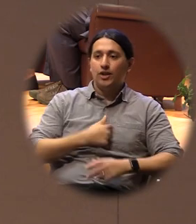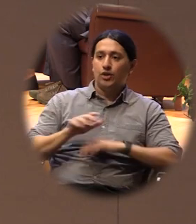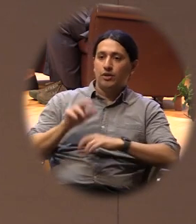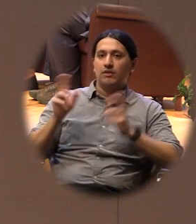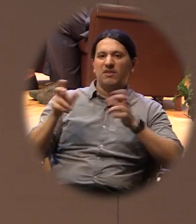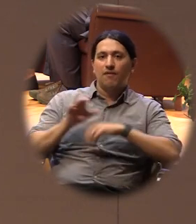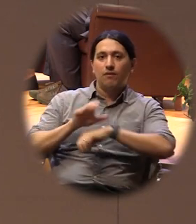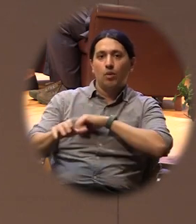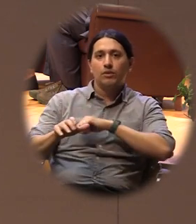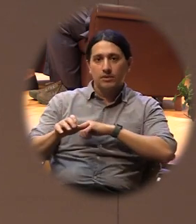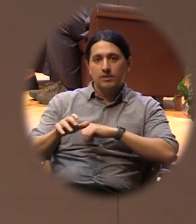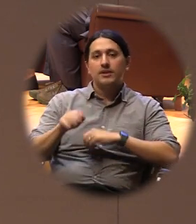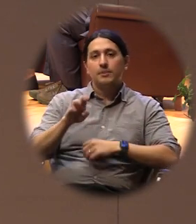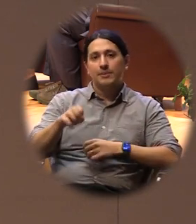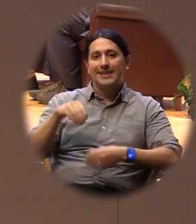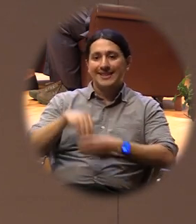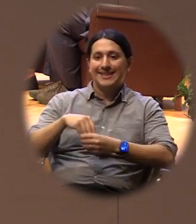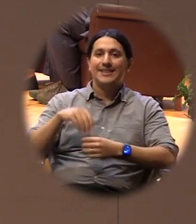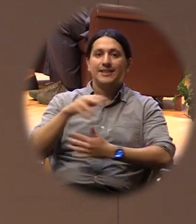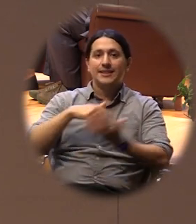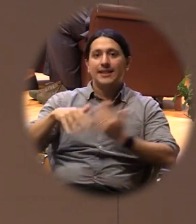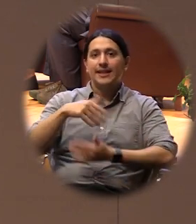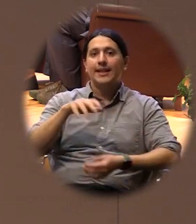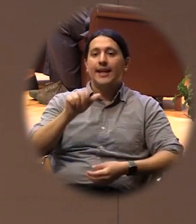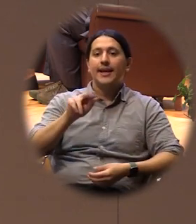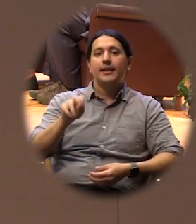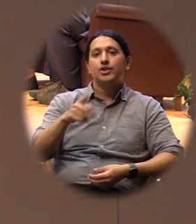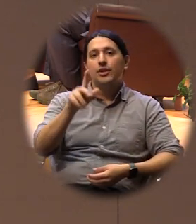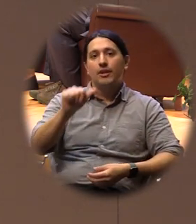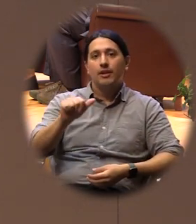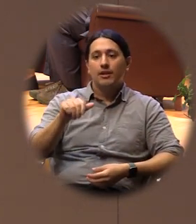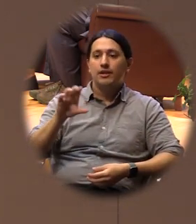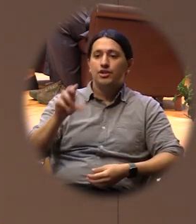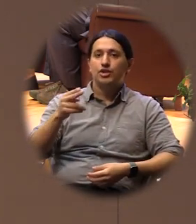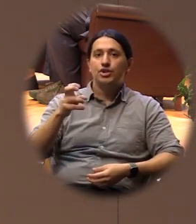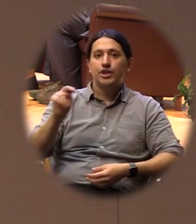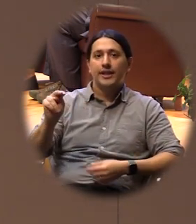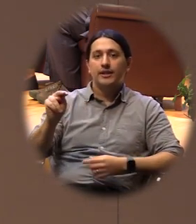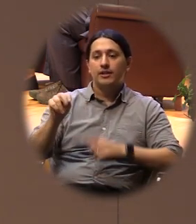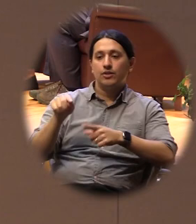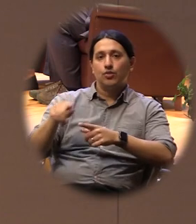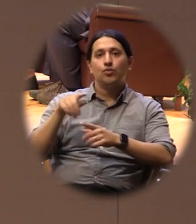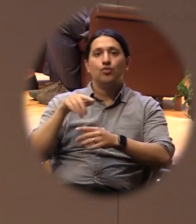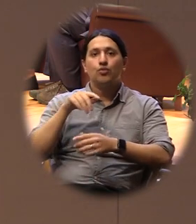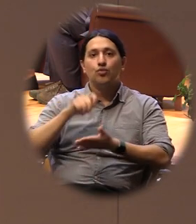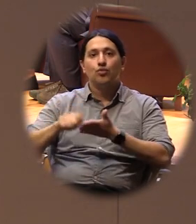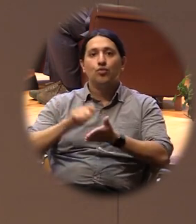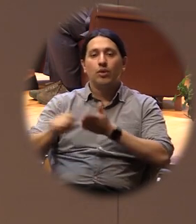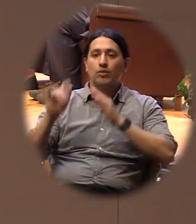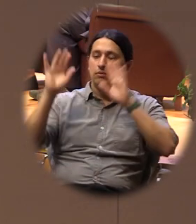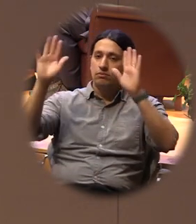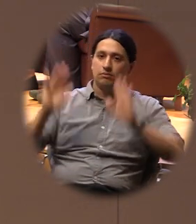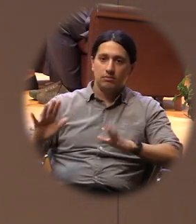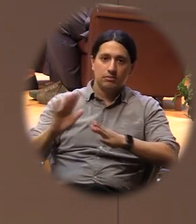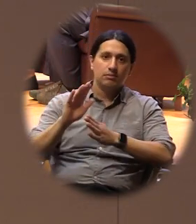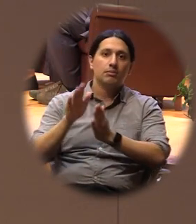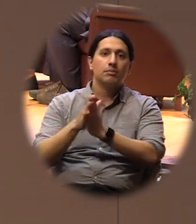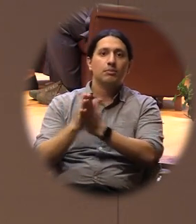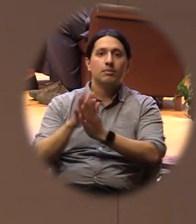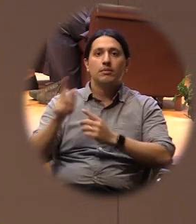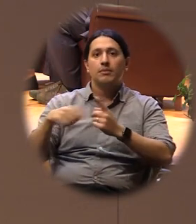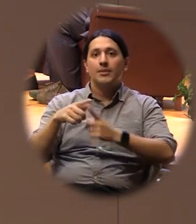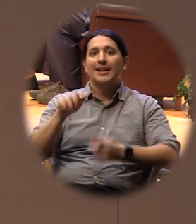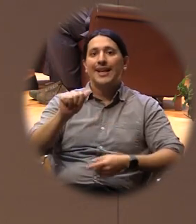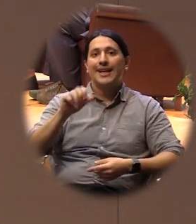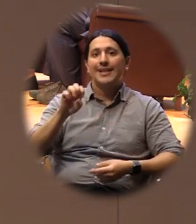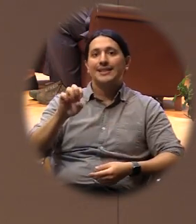that, Angela Chen, who wrote a fabulous book on asexuality in 2019, and just now in 2022,